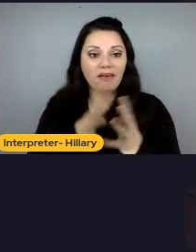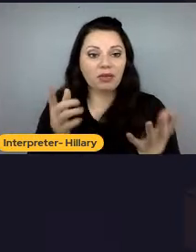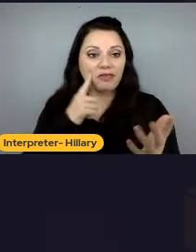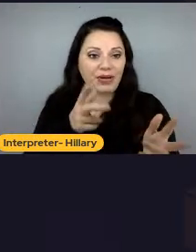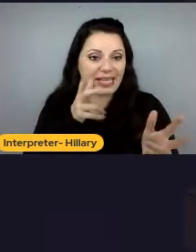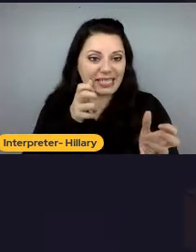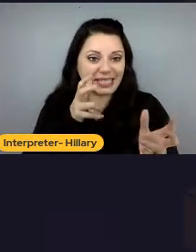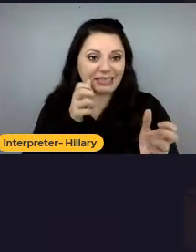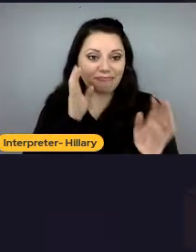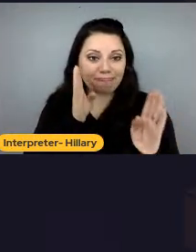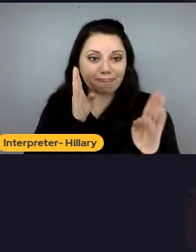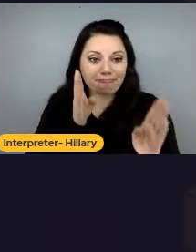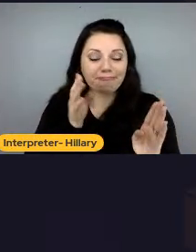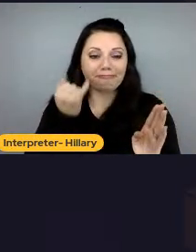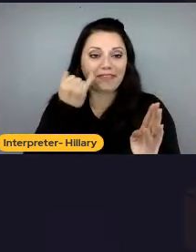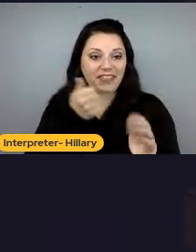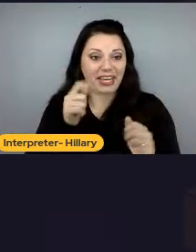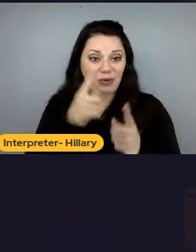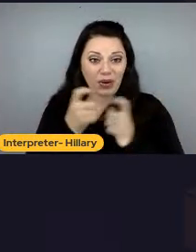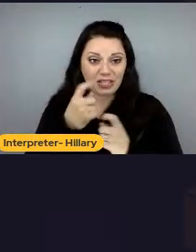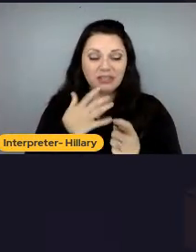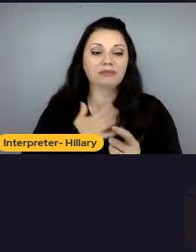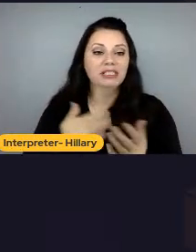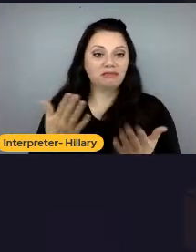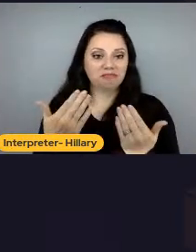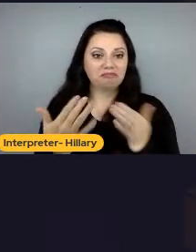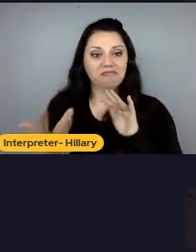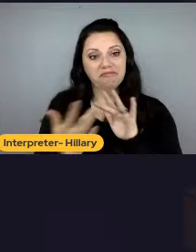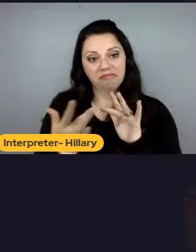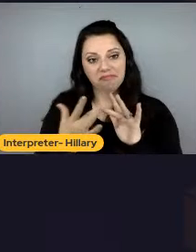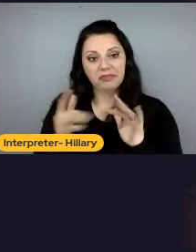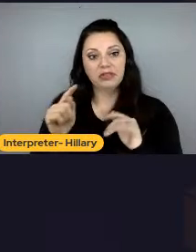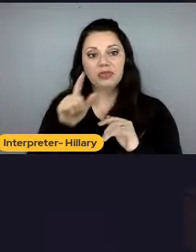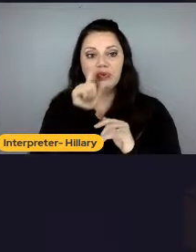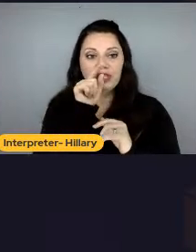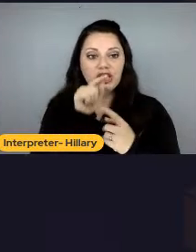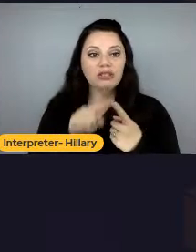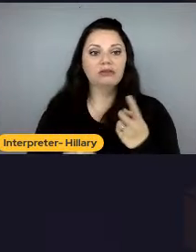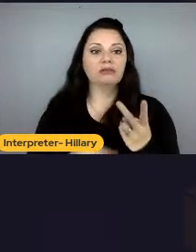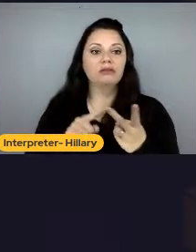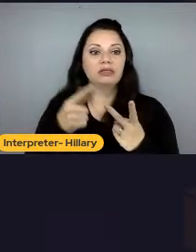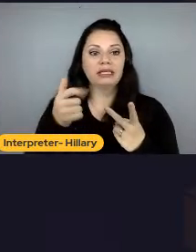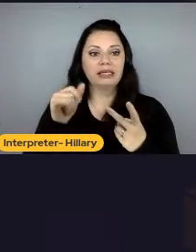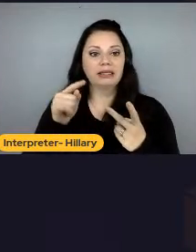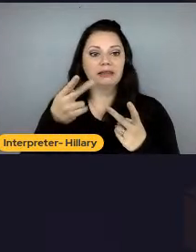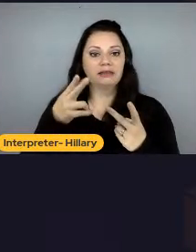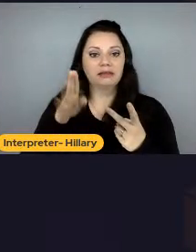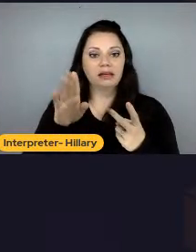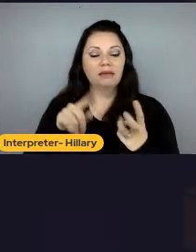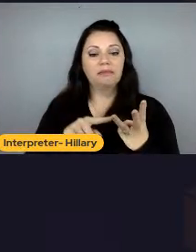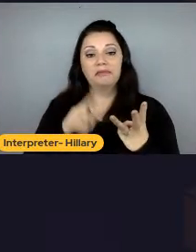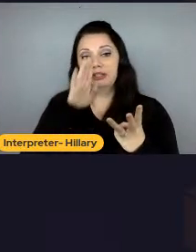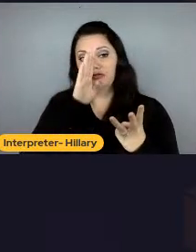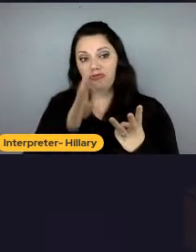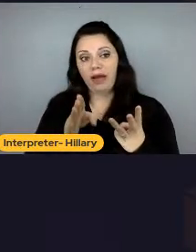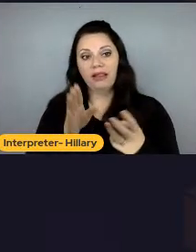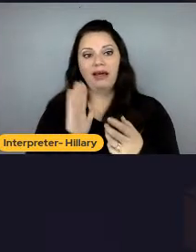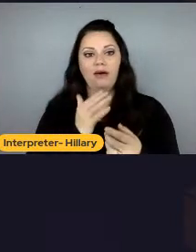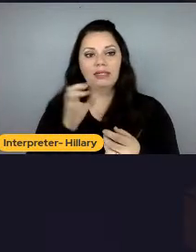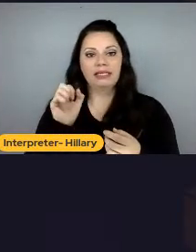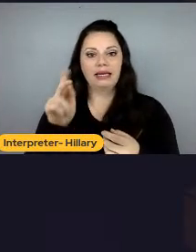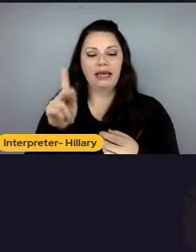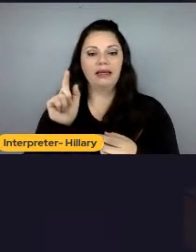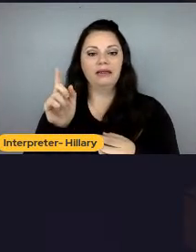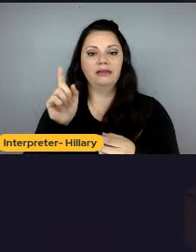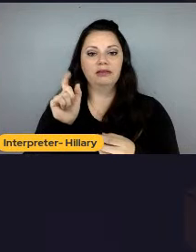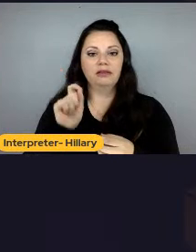And if you have any question, do not hesitate to contact me either on Twitter, on GitHub, or directly on our CDK.dev